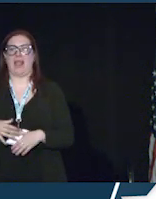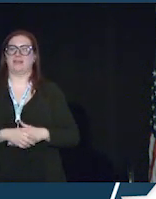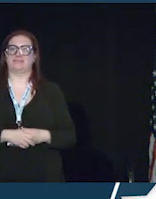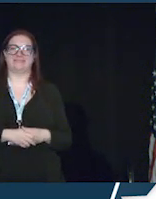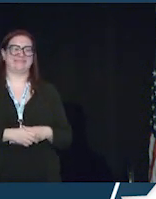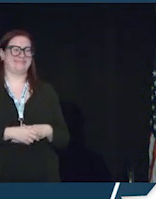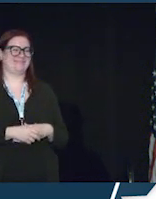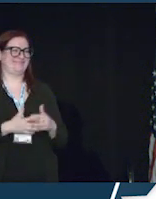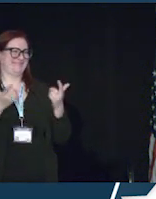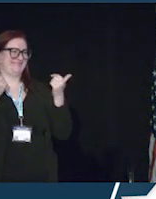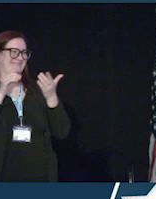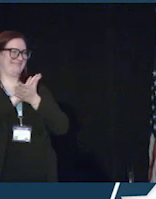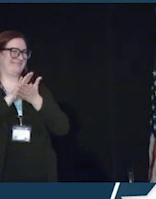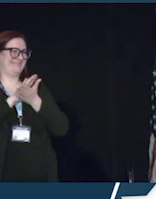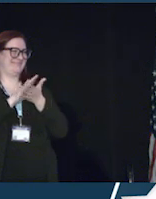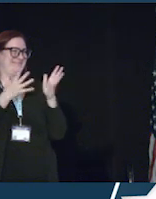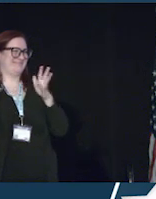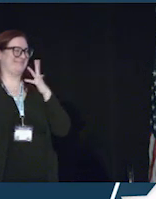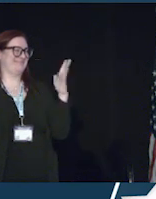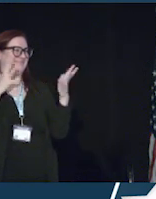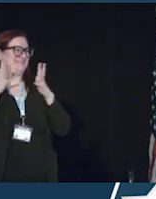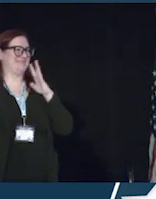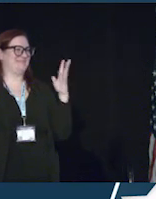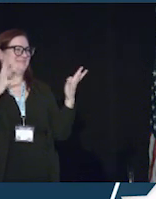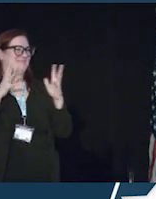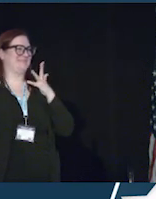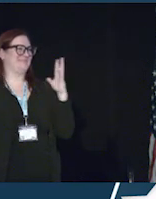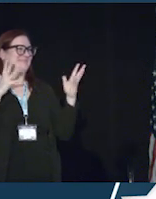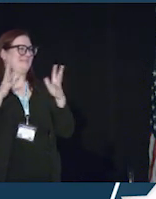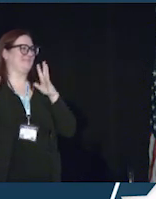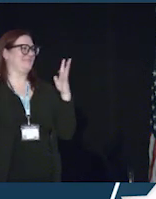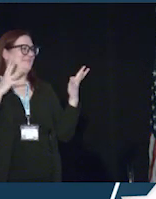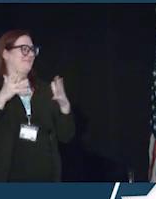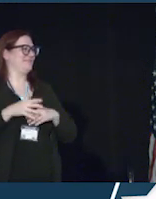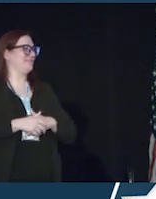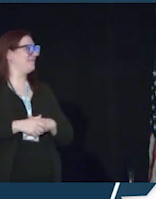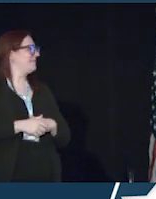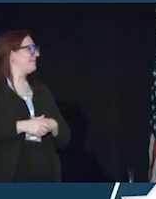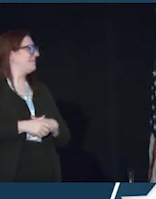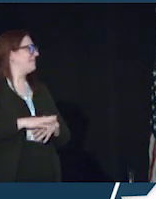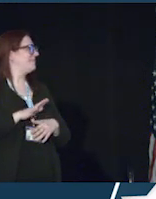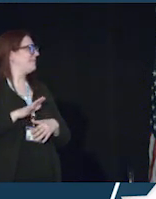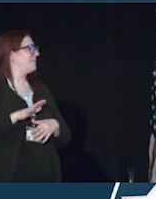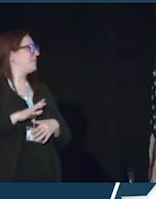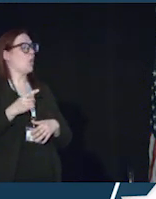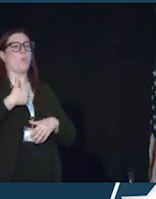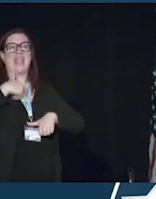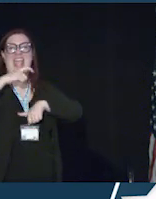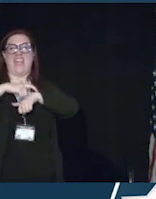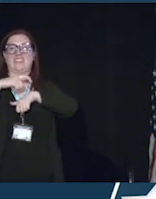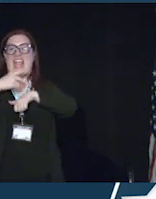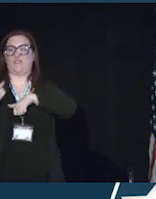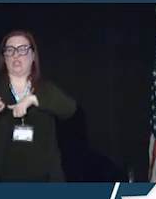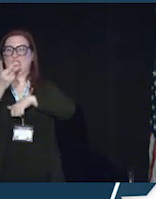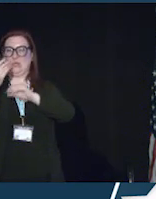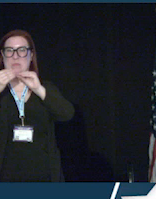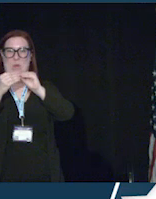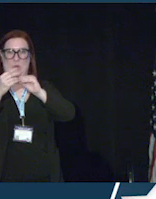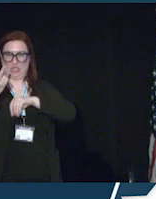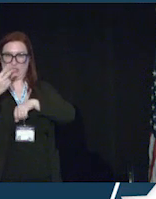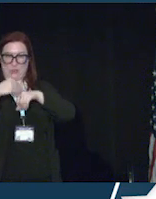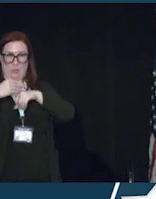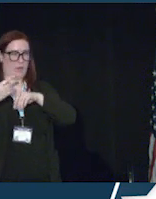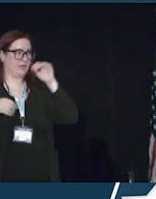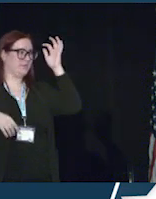Very nice. Yeah. Very nice. All right. We have time for two more. Yes, two